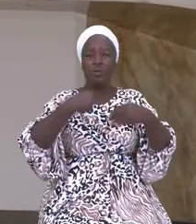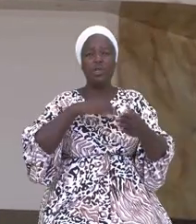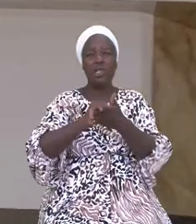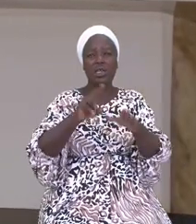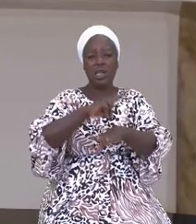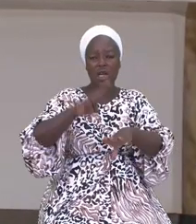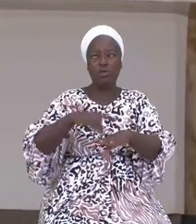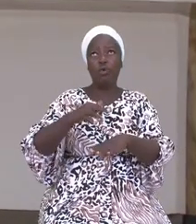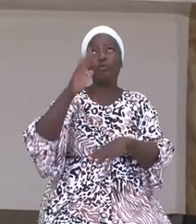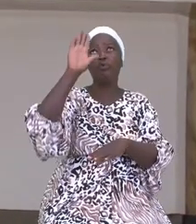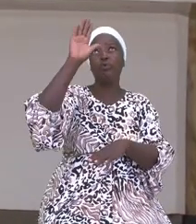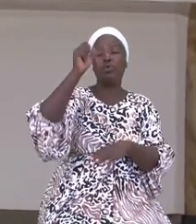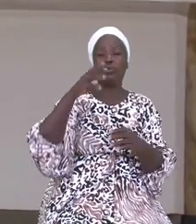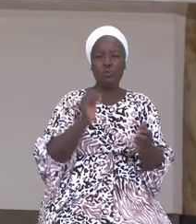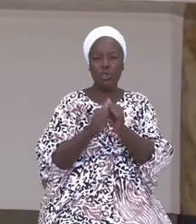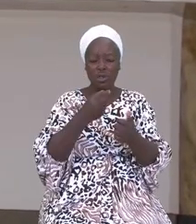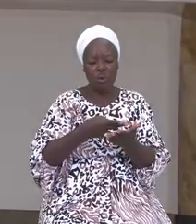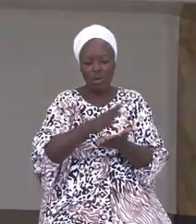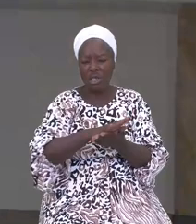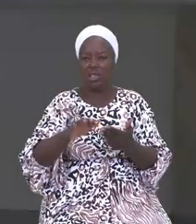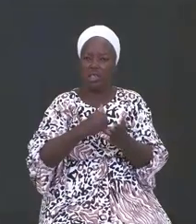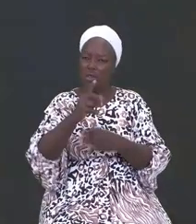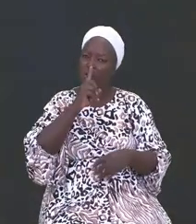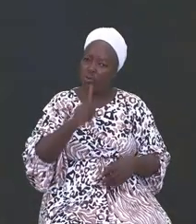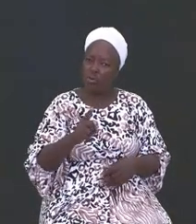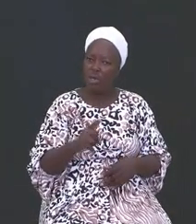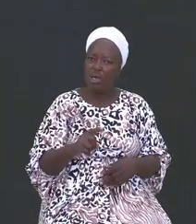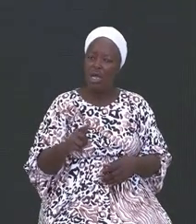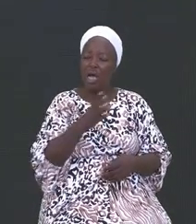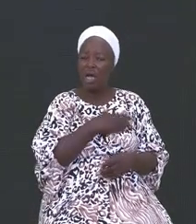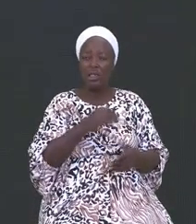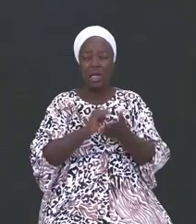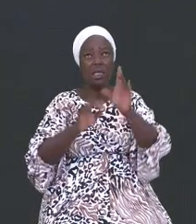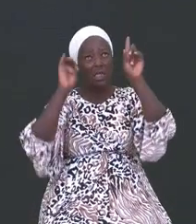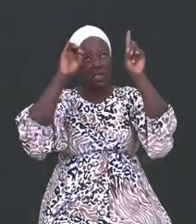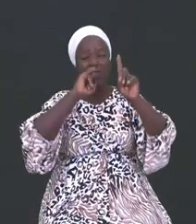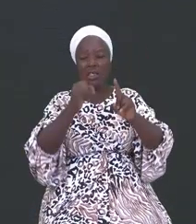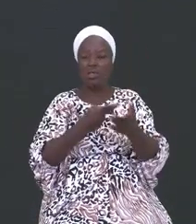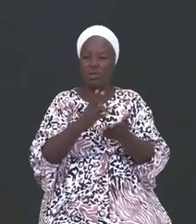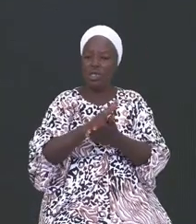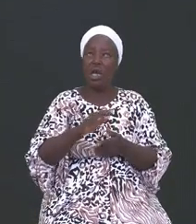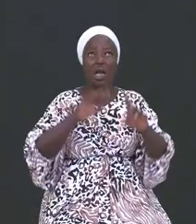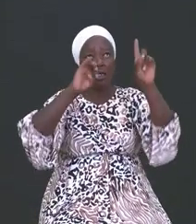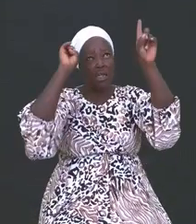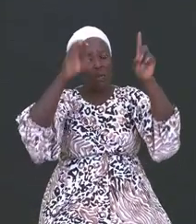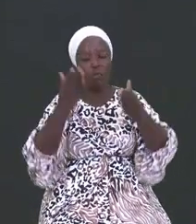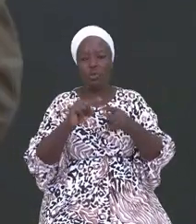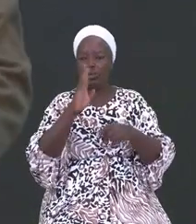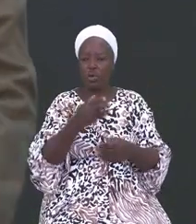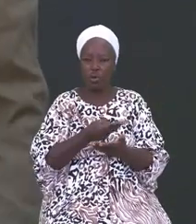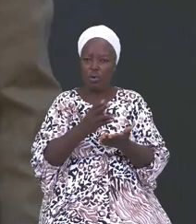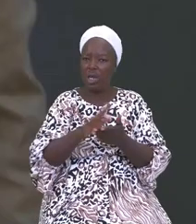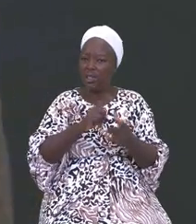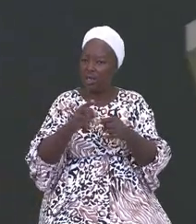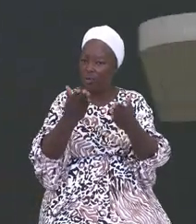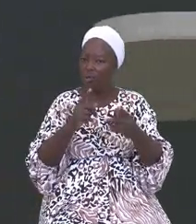is holiness. It's a fact that he is holy and he wants you to be holy, and what he wants to do, he will